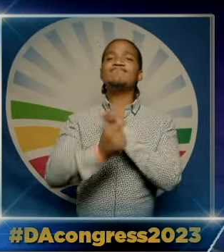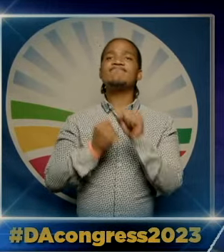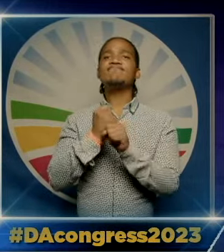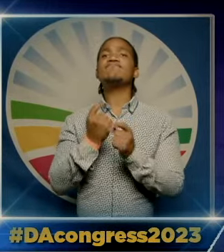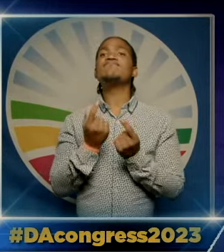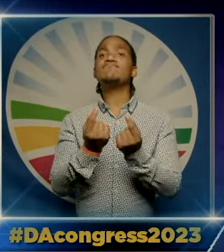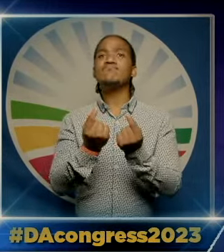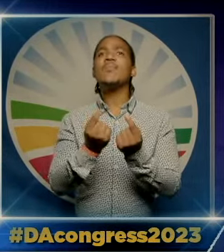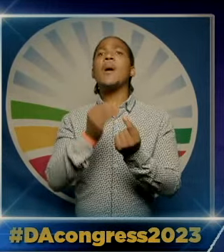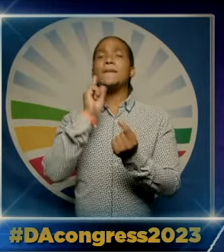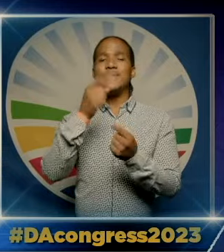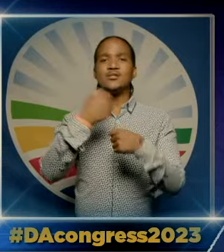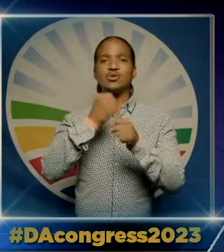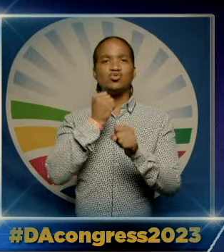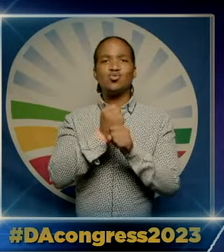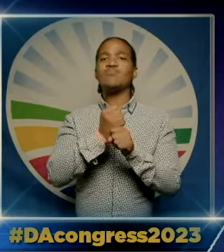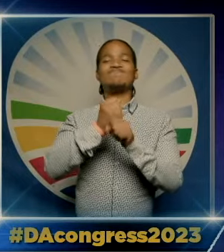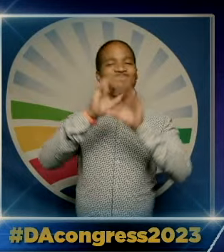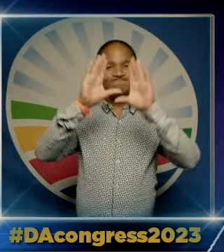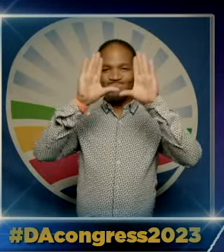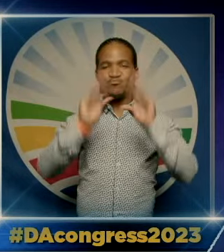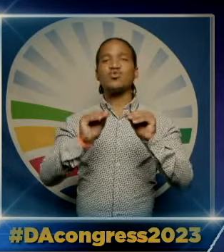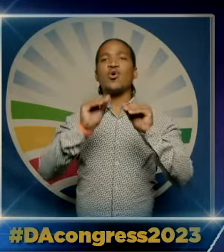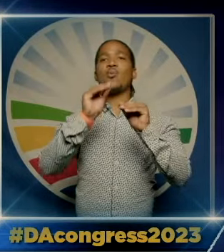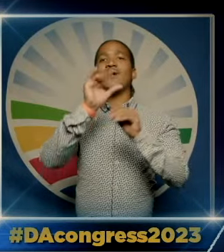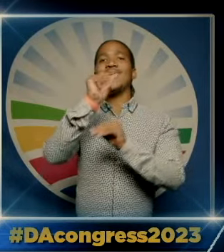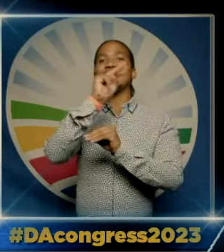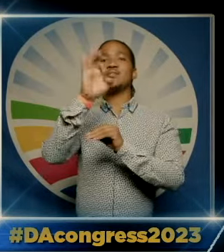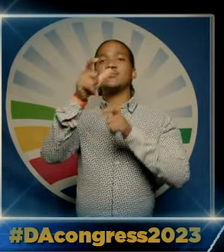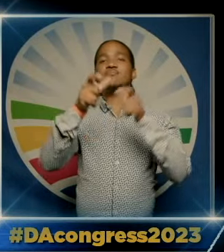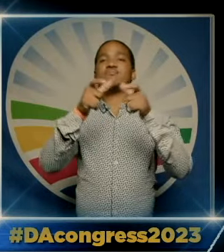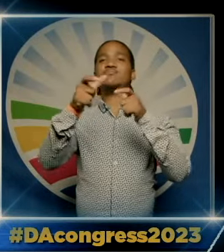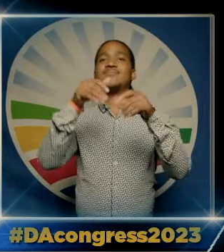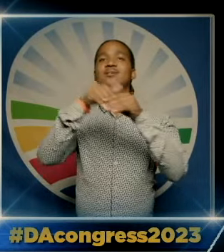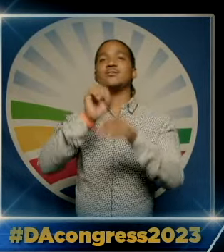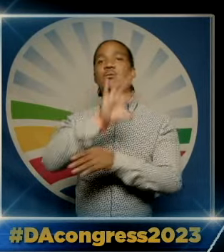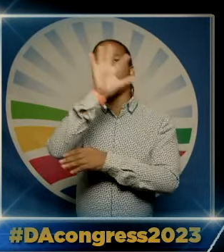end ANC rule in South Africa.